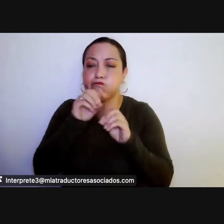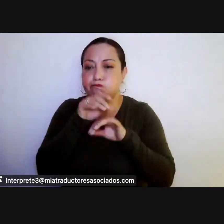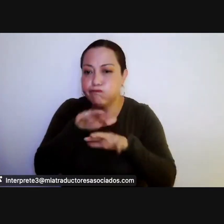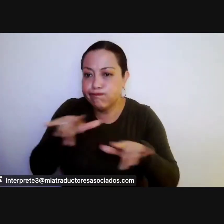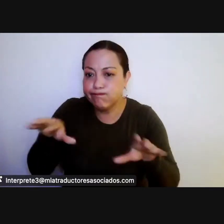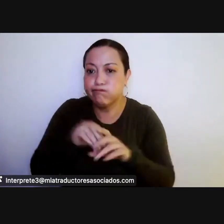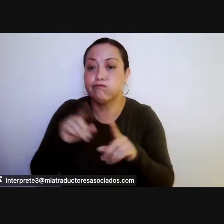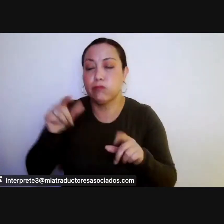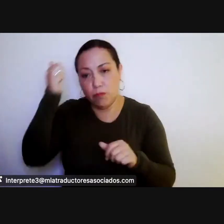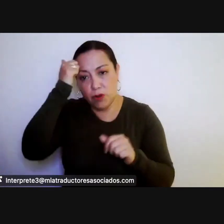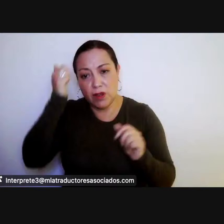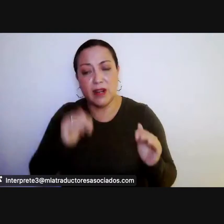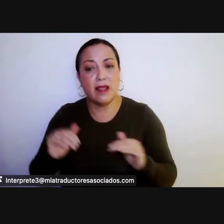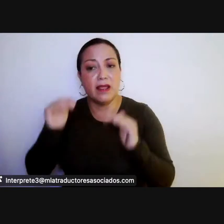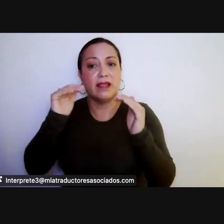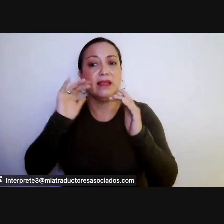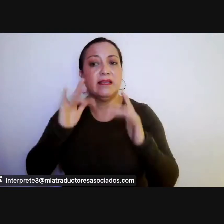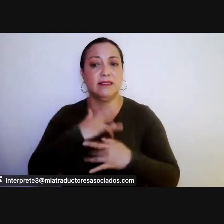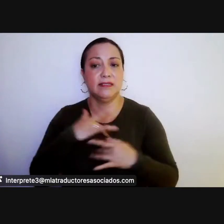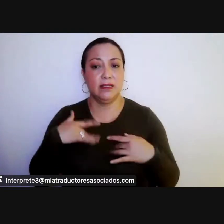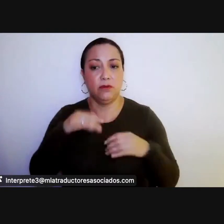epidemiology,